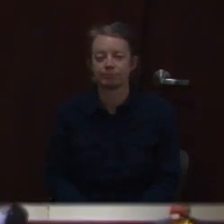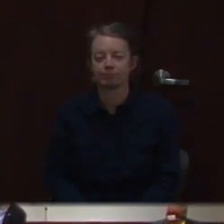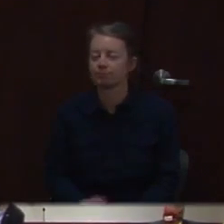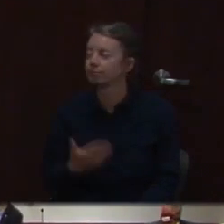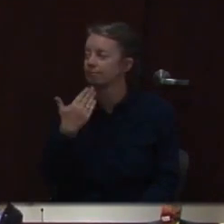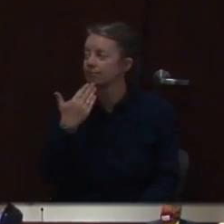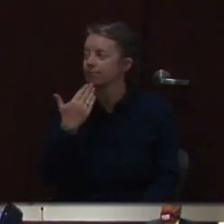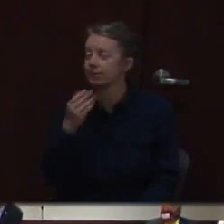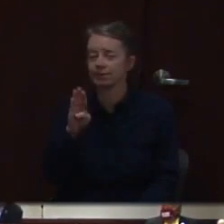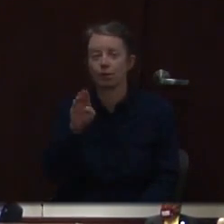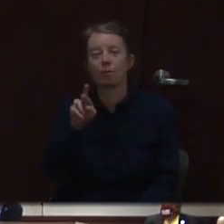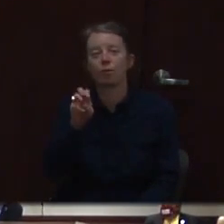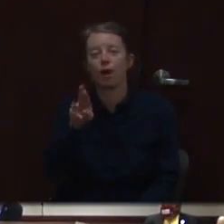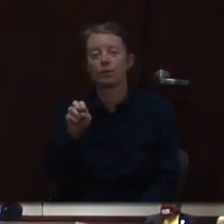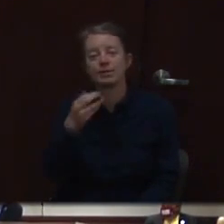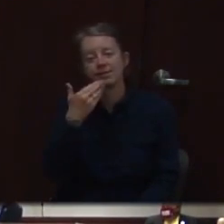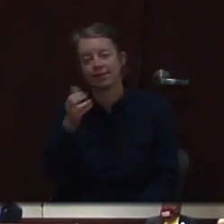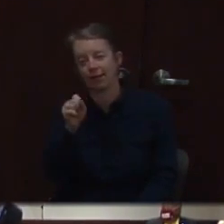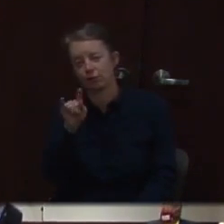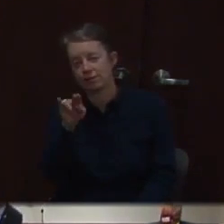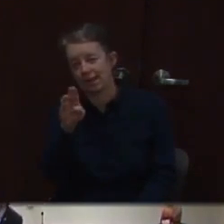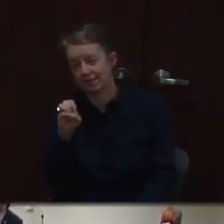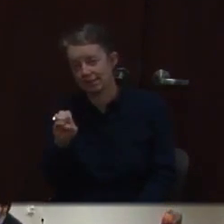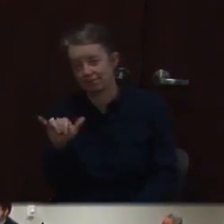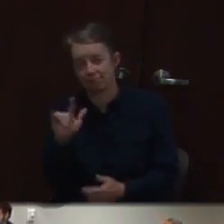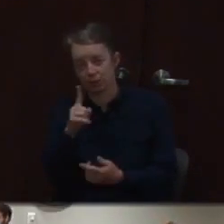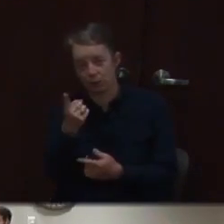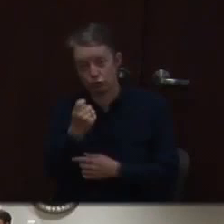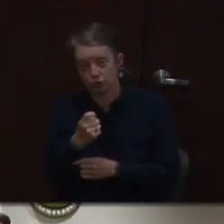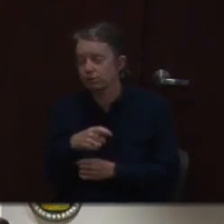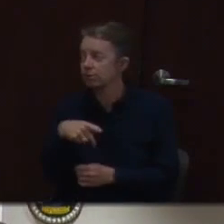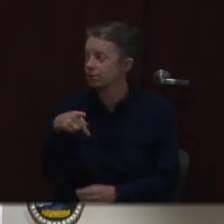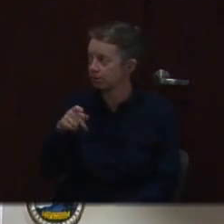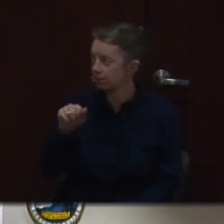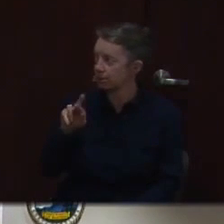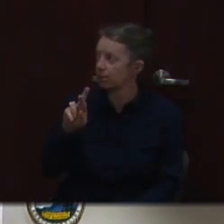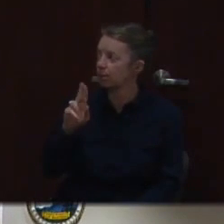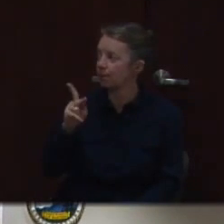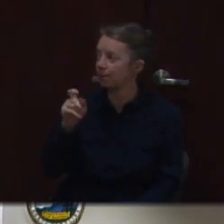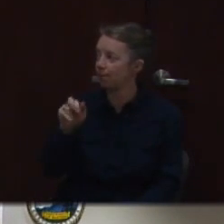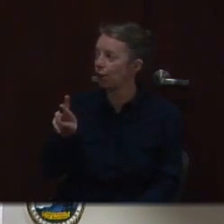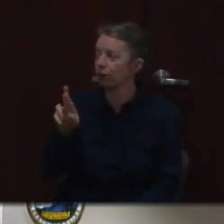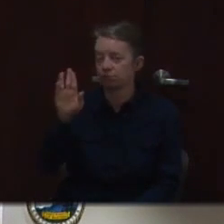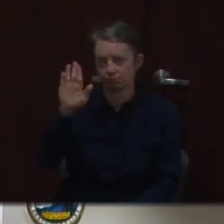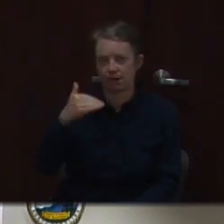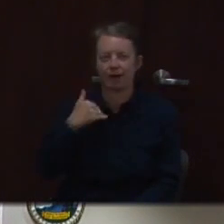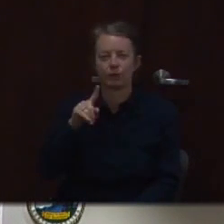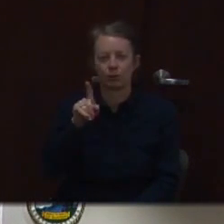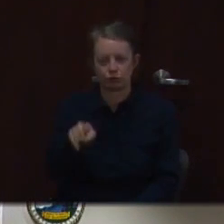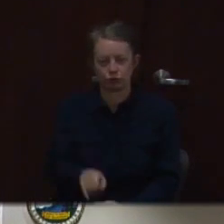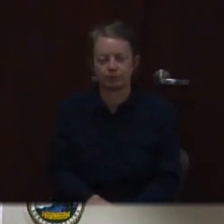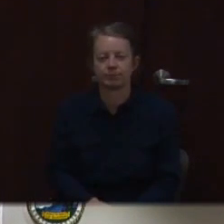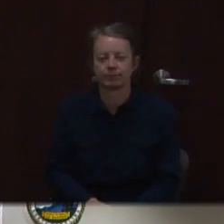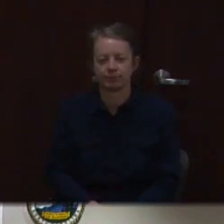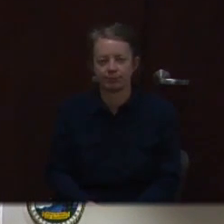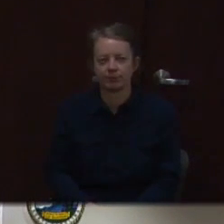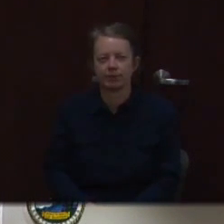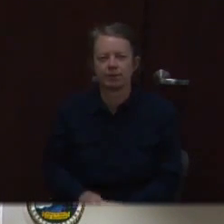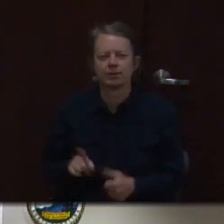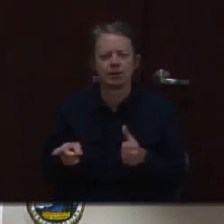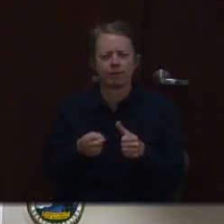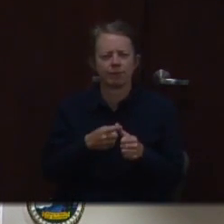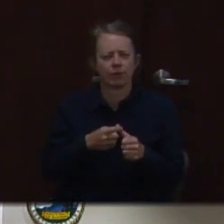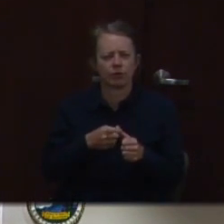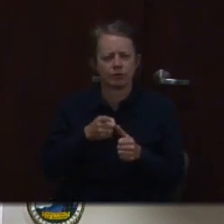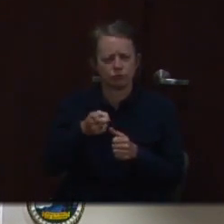Thank you, Stacy. Commissioners, are there any questions? I had a quick question, or maybe two. I guess first of all, is it your understanding